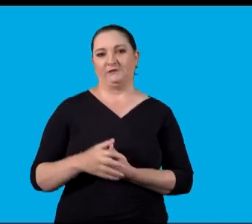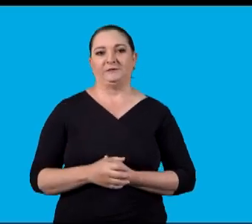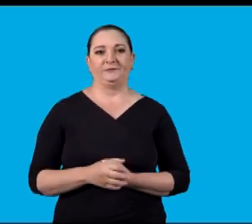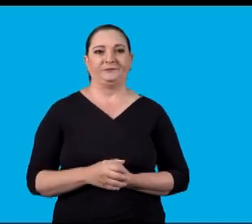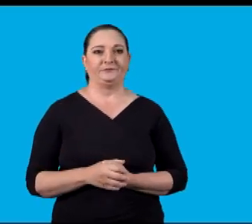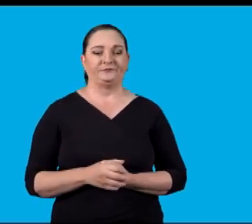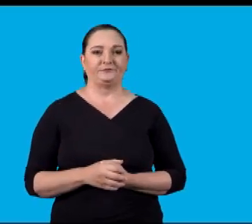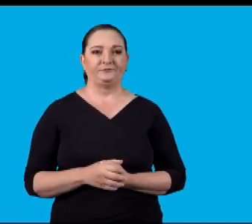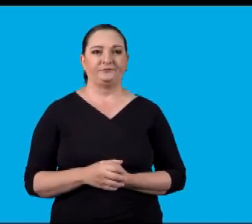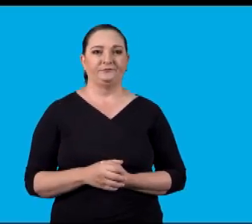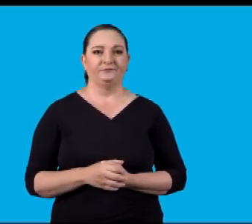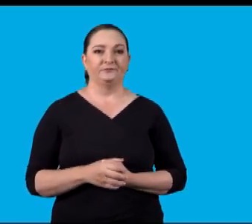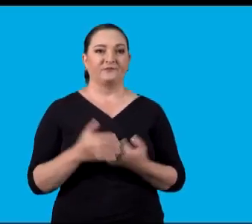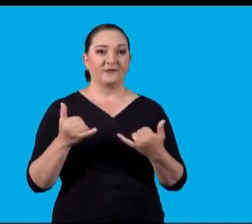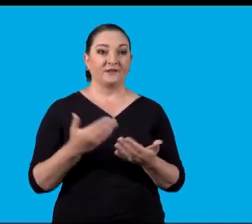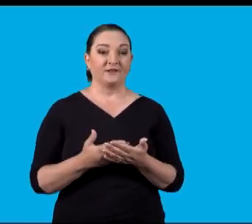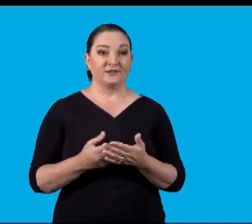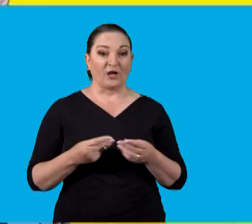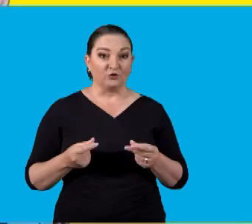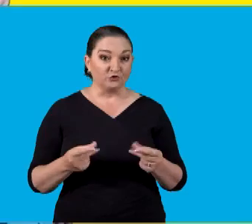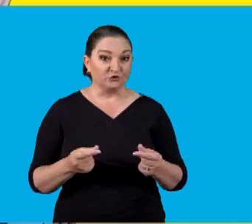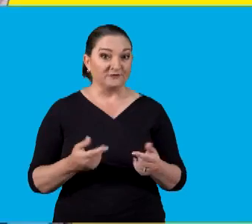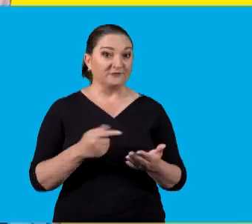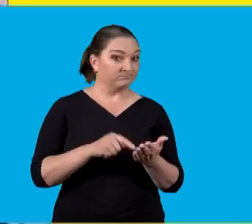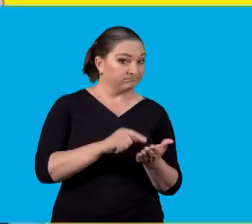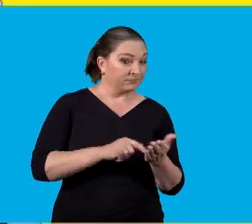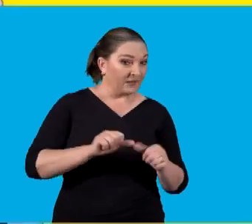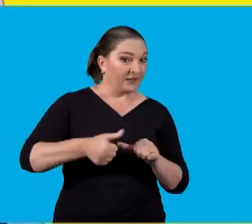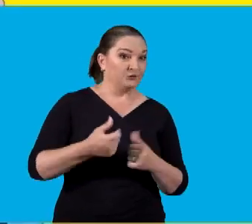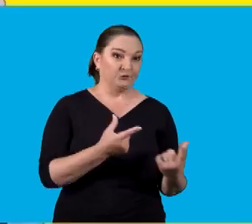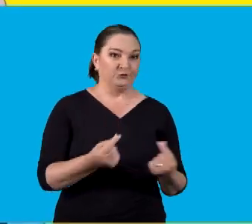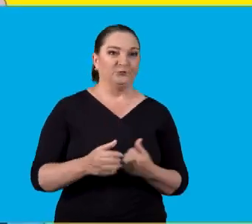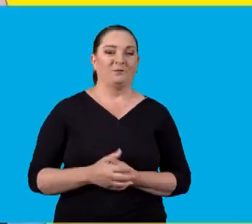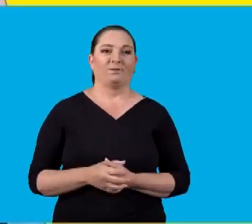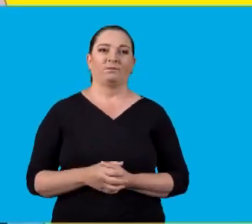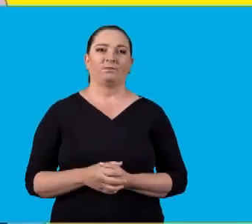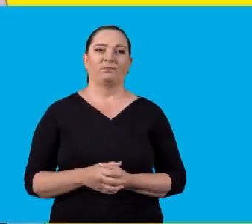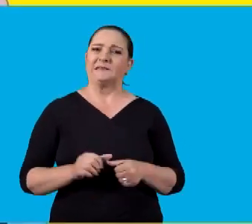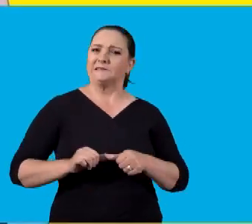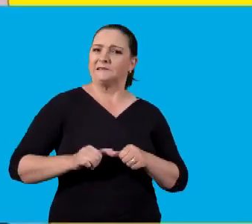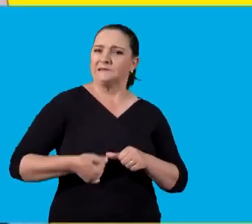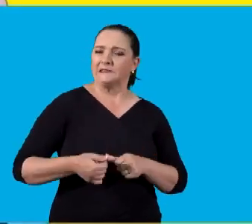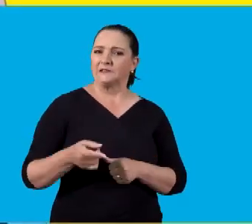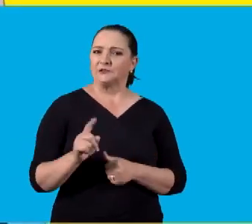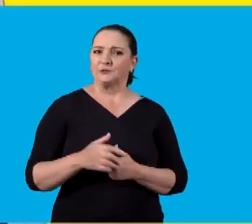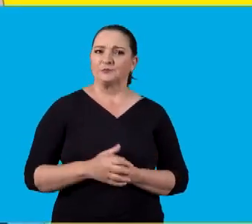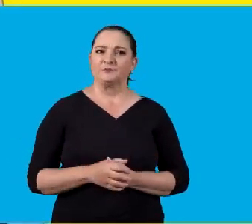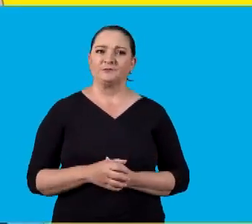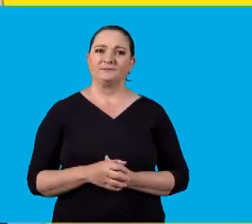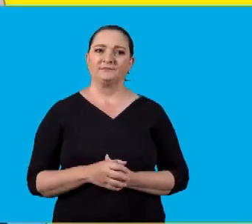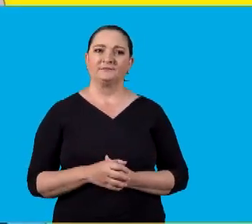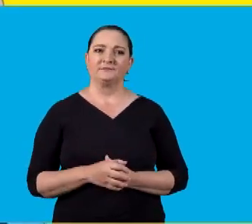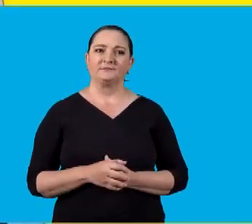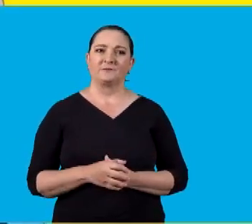252,000 over there. Okay, let's quickly rush and do the next calculation. The next calculation